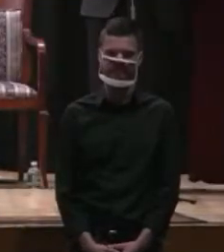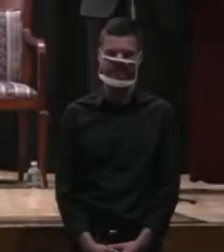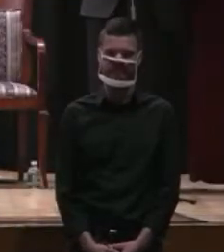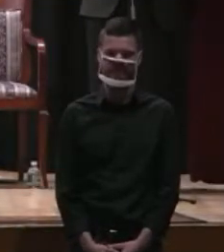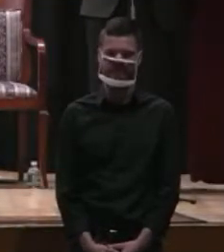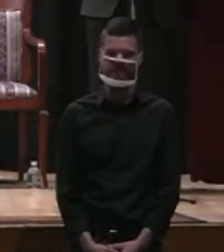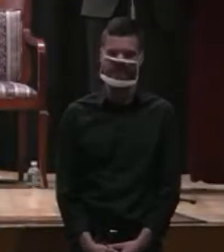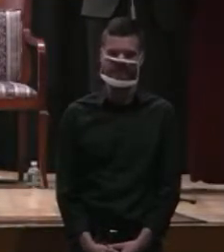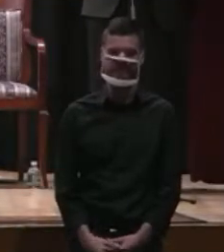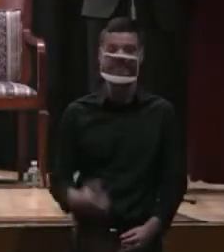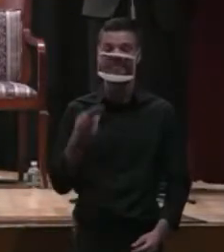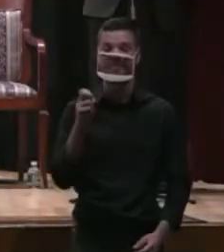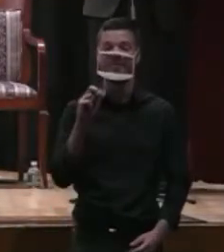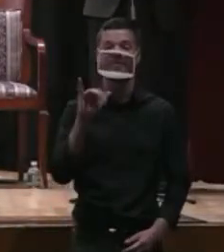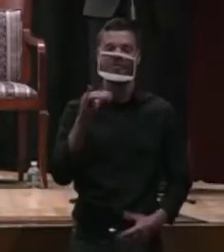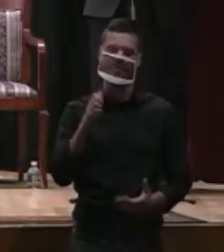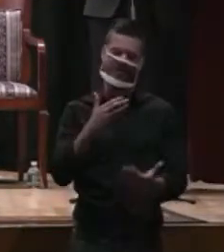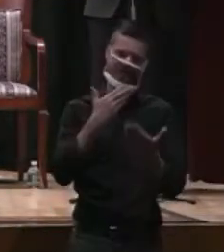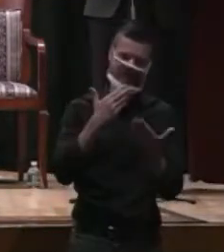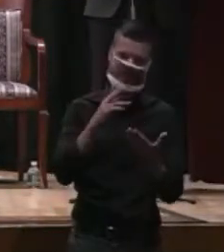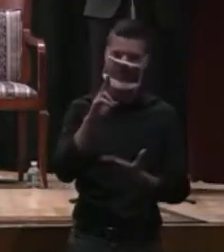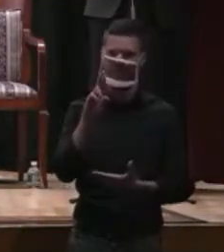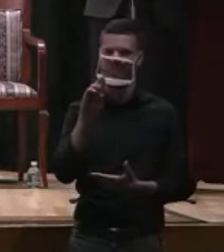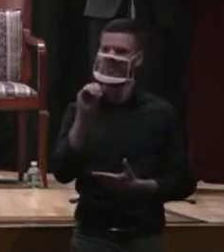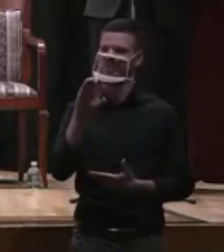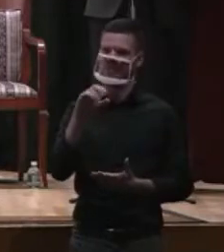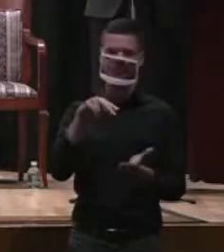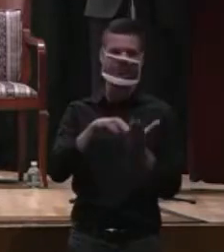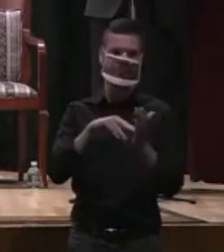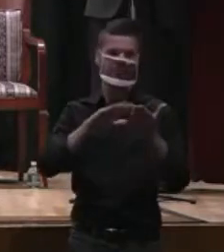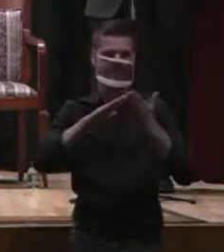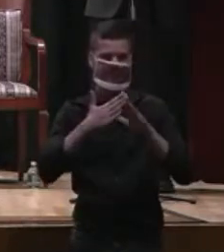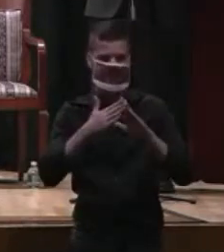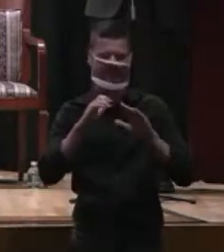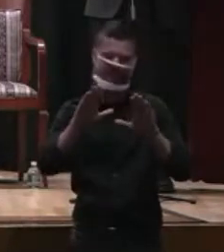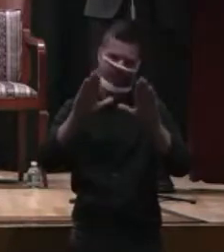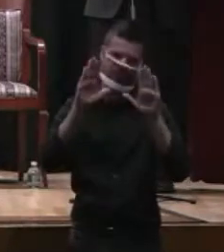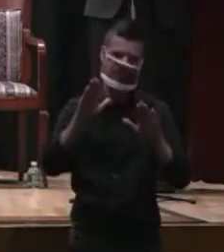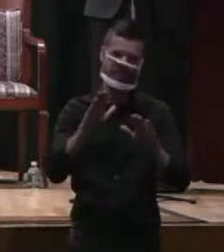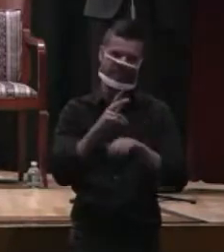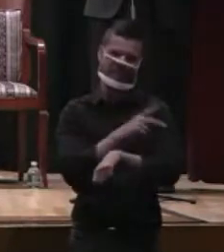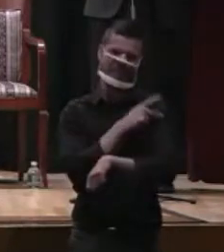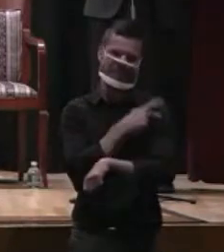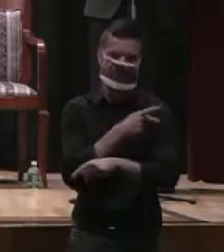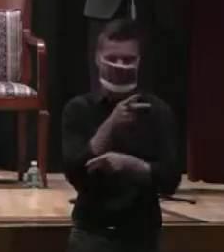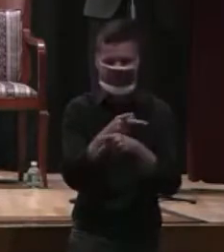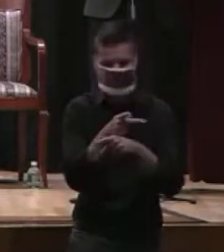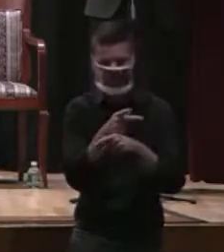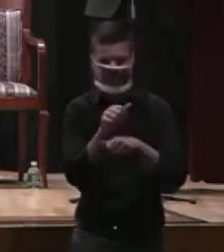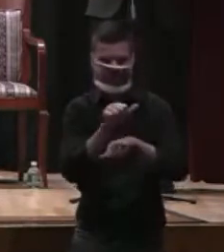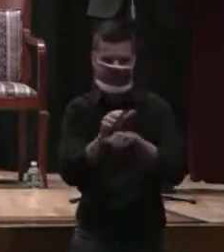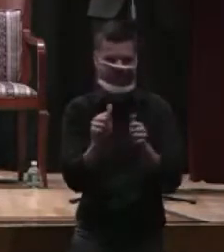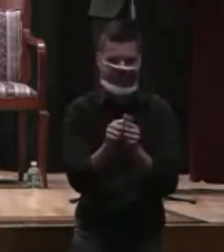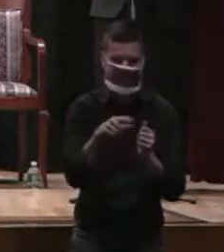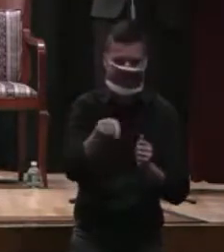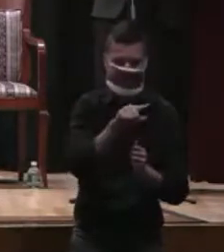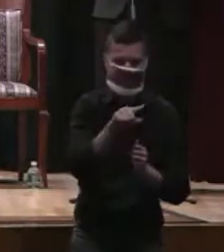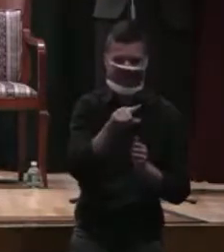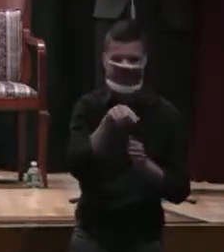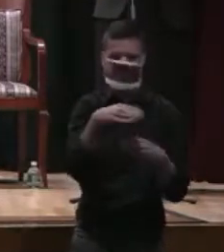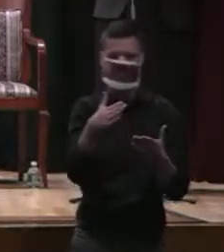Henry would like to thank the URMC nursing community and the wonderful patients for whom he cares for, making nursing so